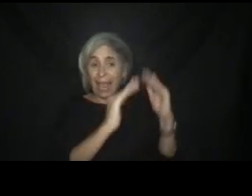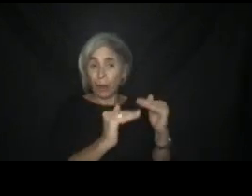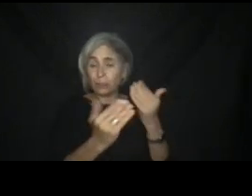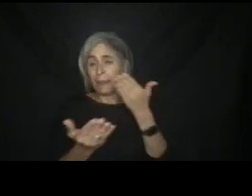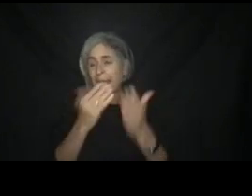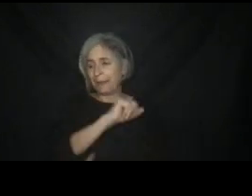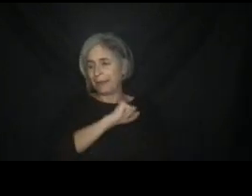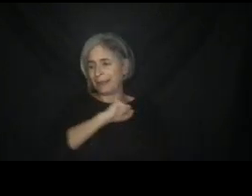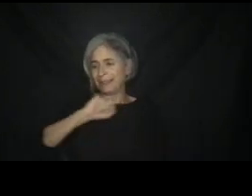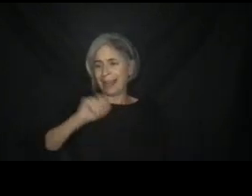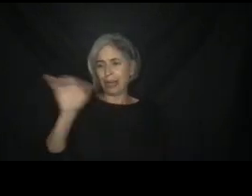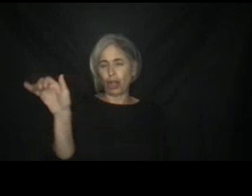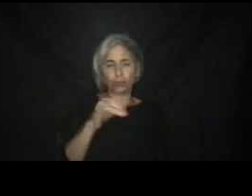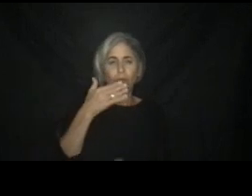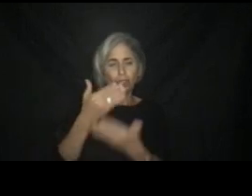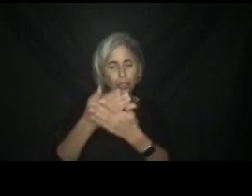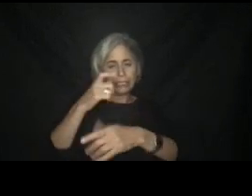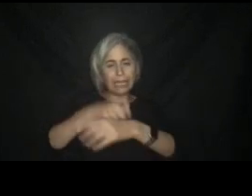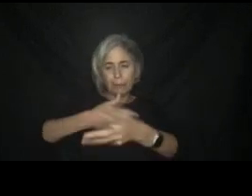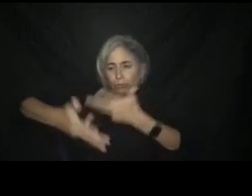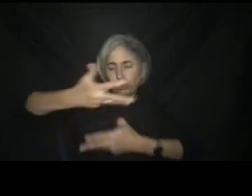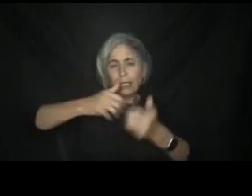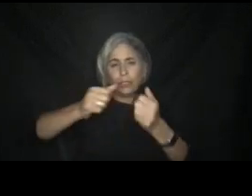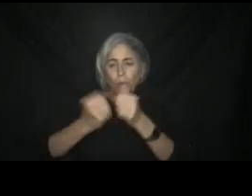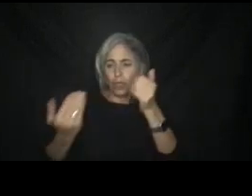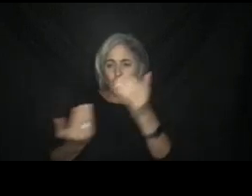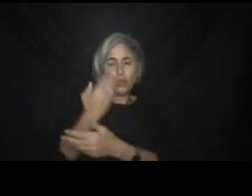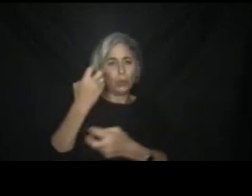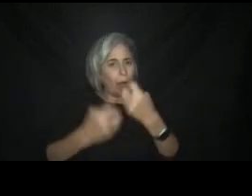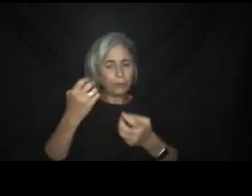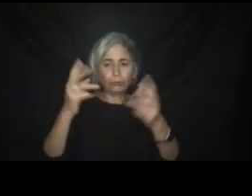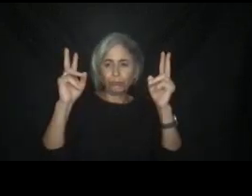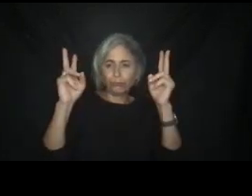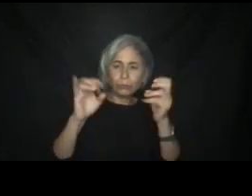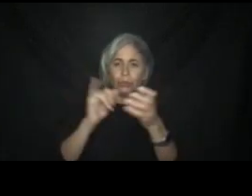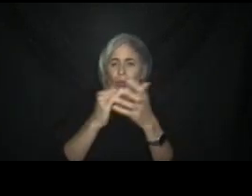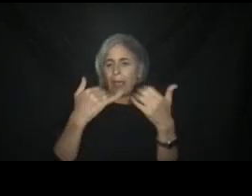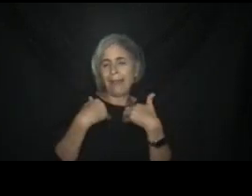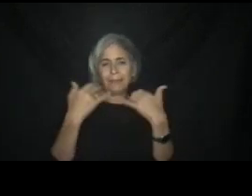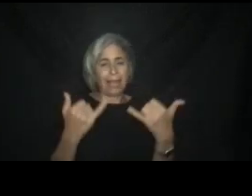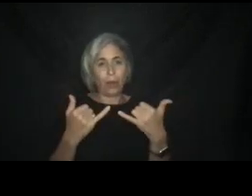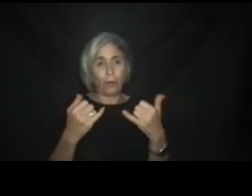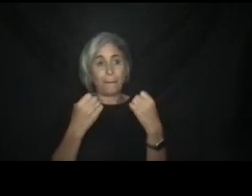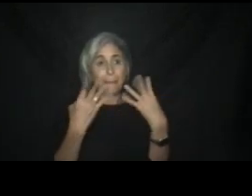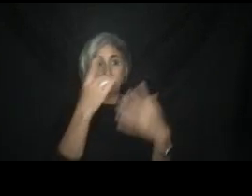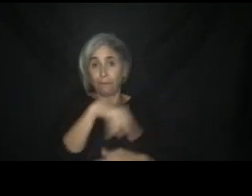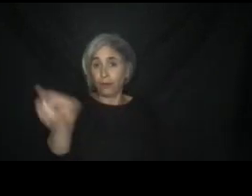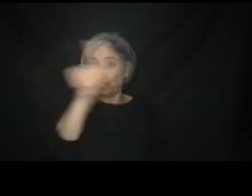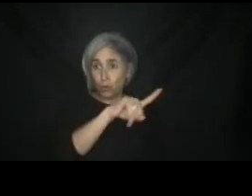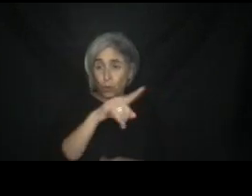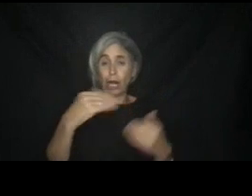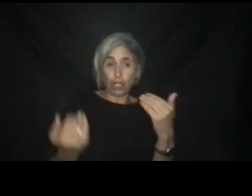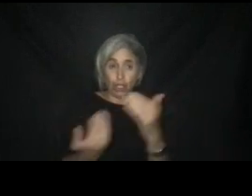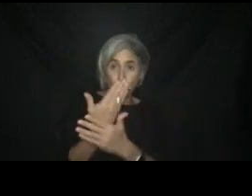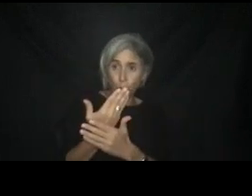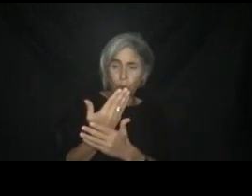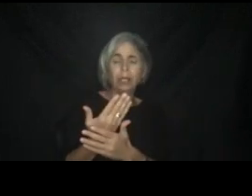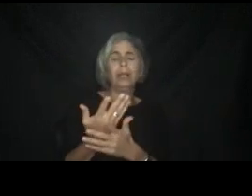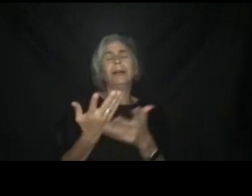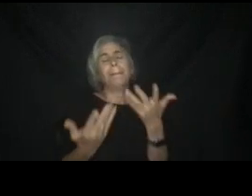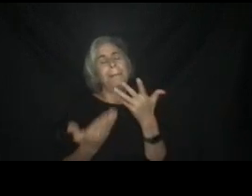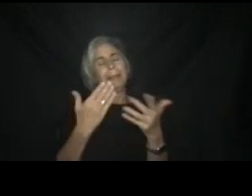good time for us to get engaged with any new issues you have. We will, much like many of you are new to the city of Boynton Beach, next session, we may